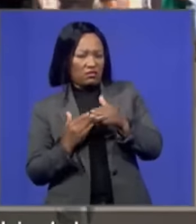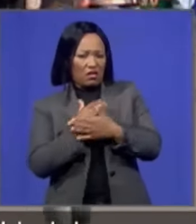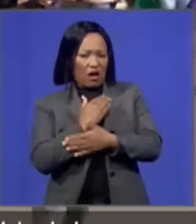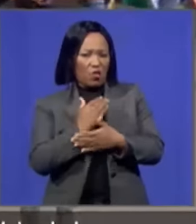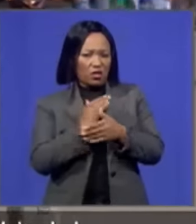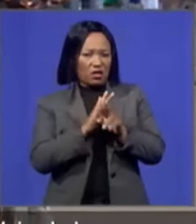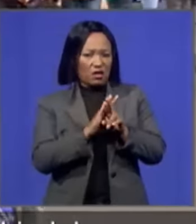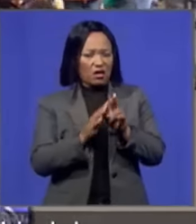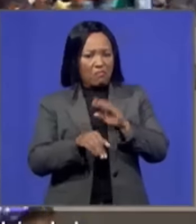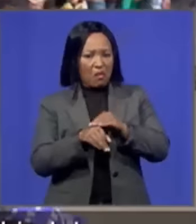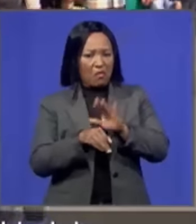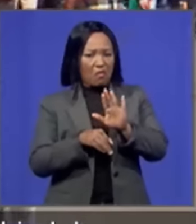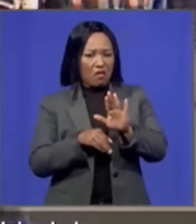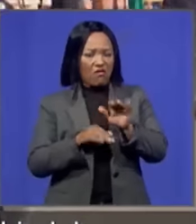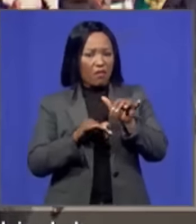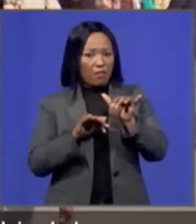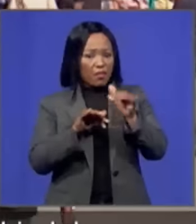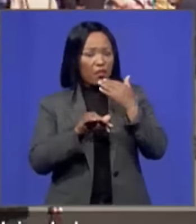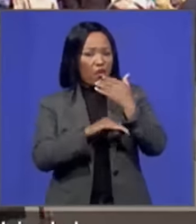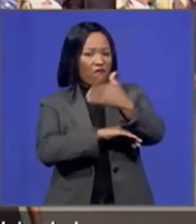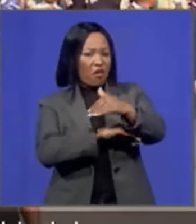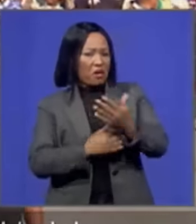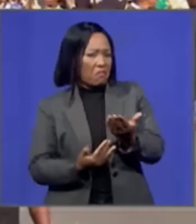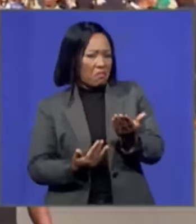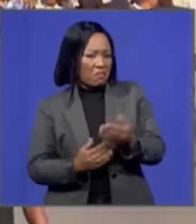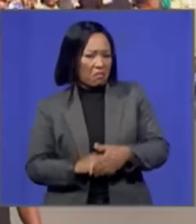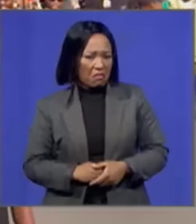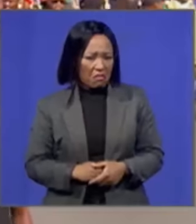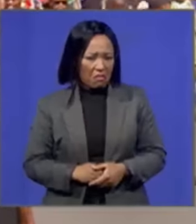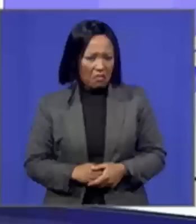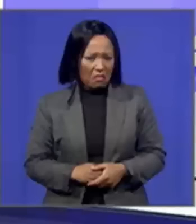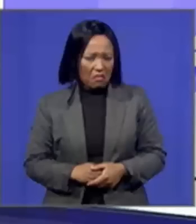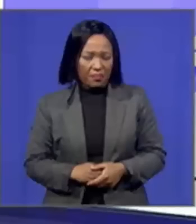le mathata a yone a bofudugedi.